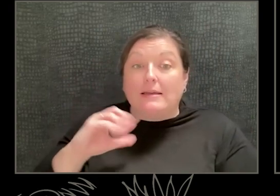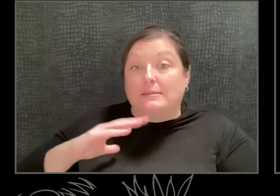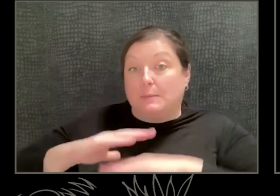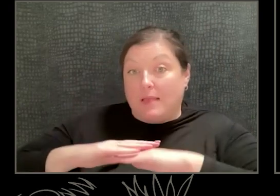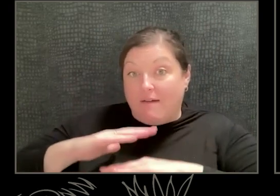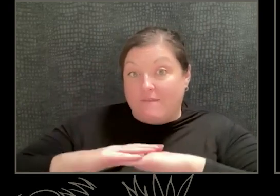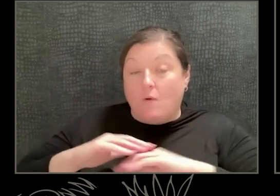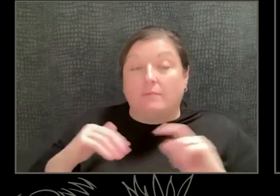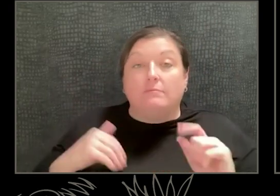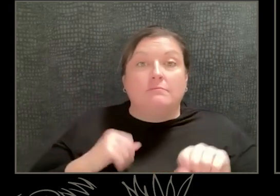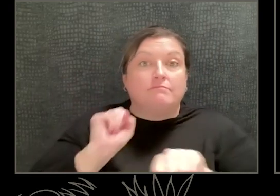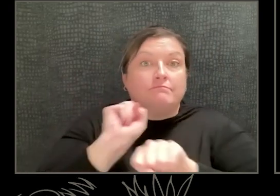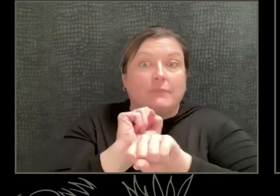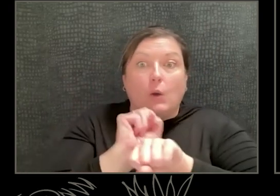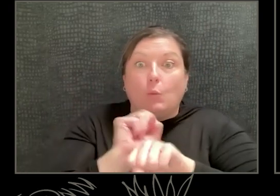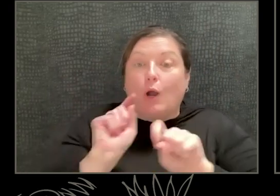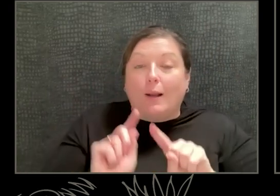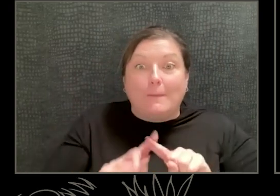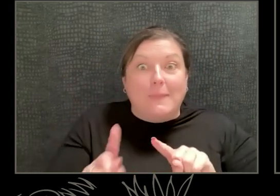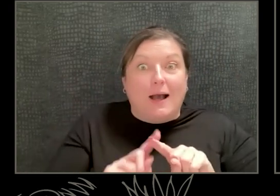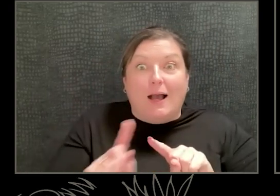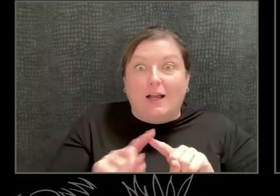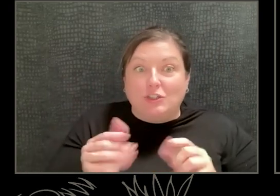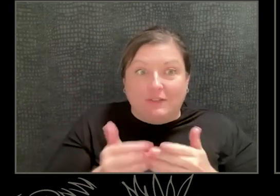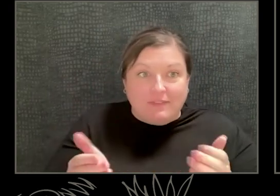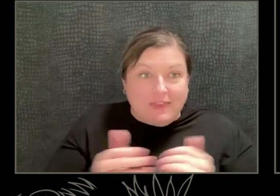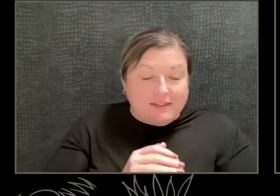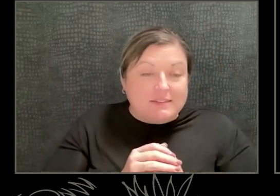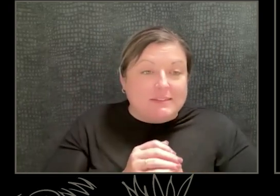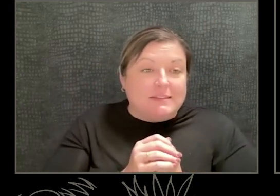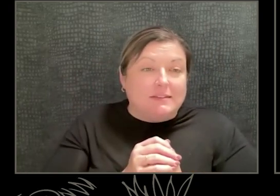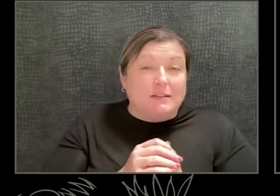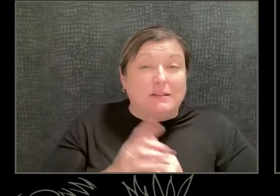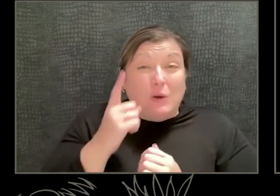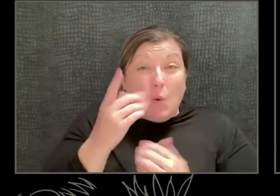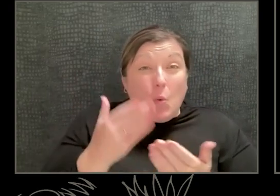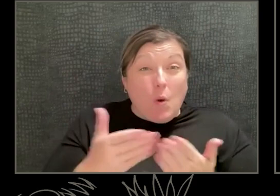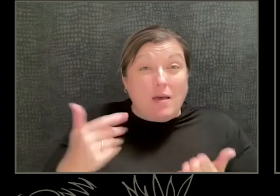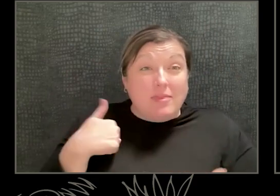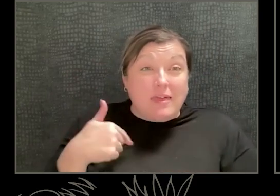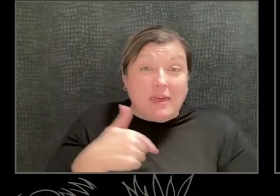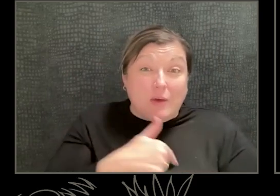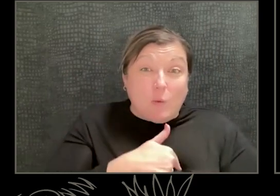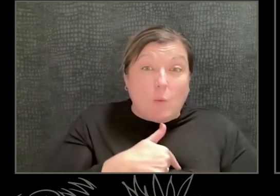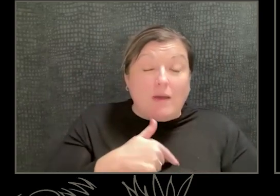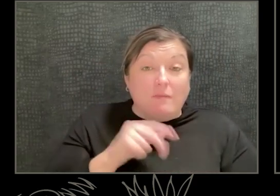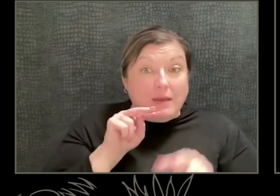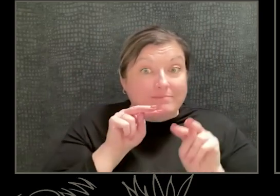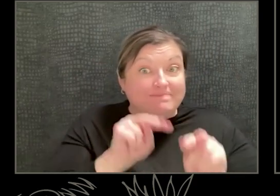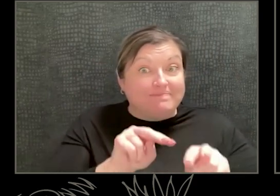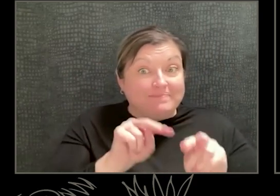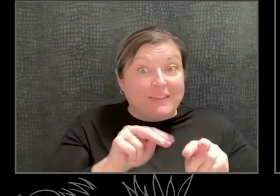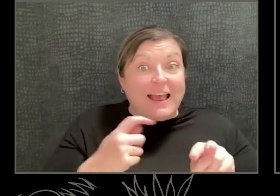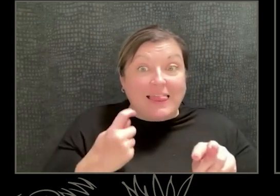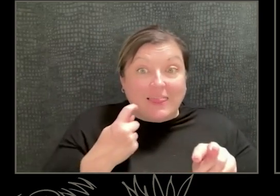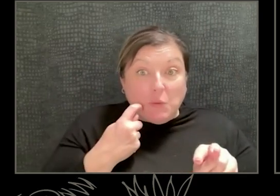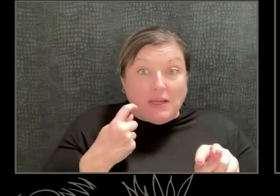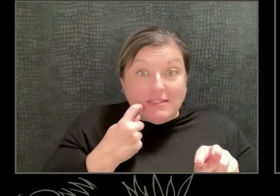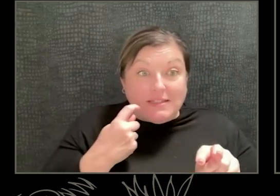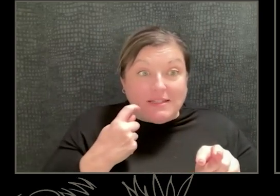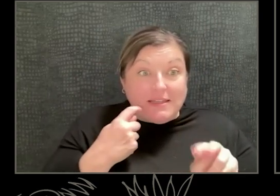I work on a bunch of things over there. And one thing we've been like keeping an eye on recently is